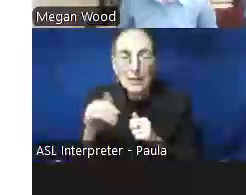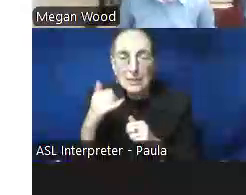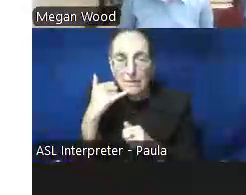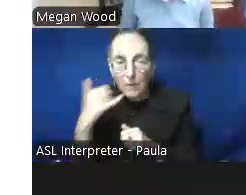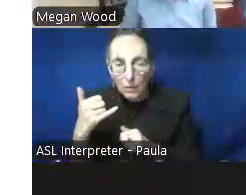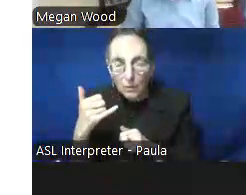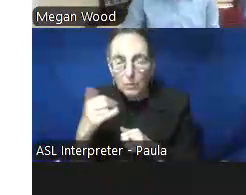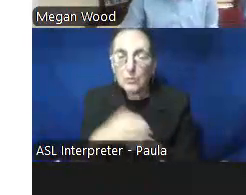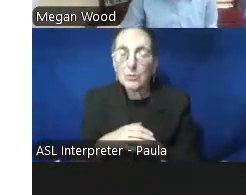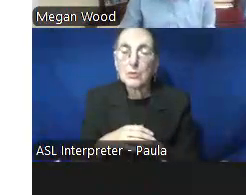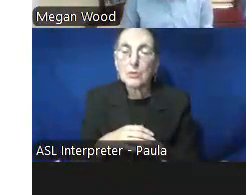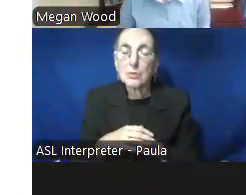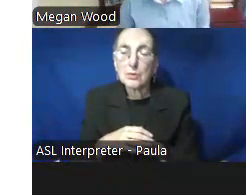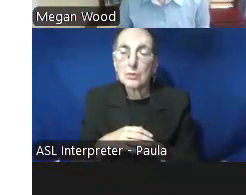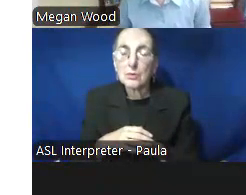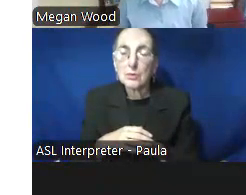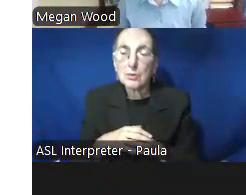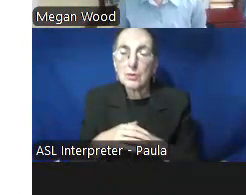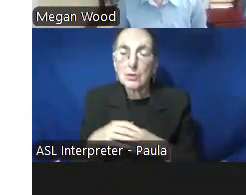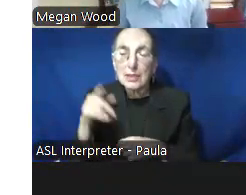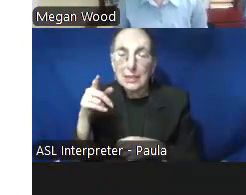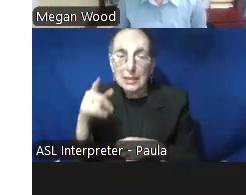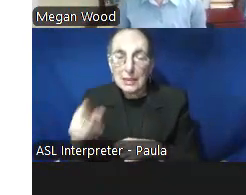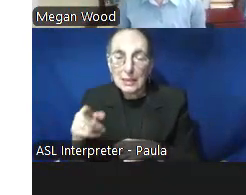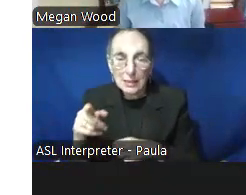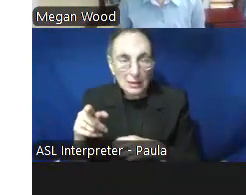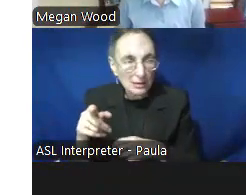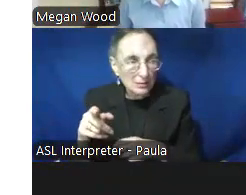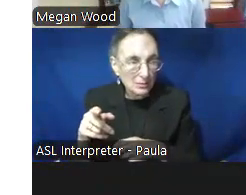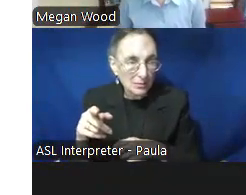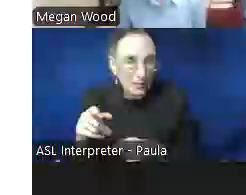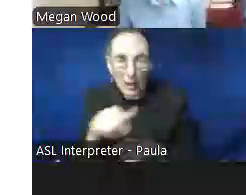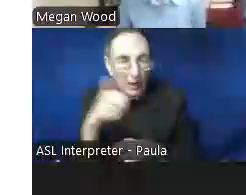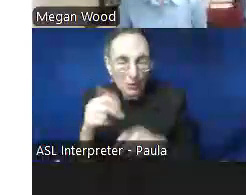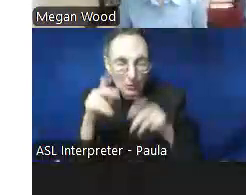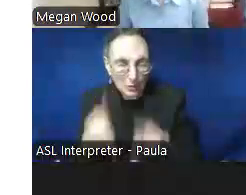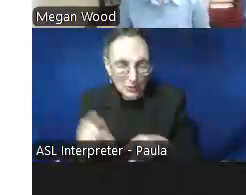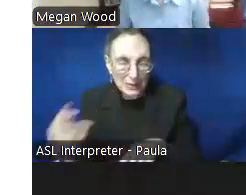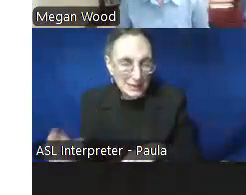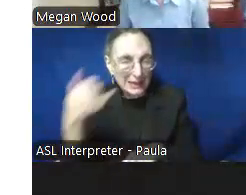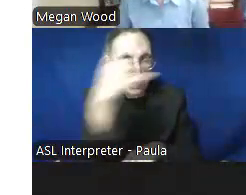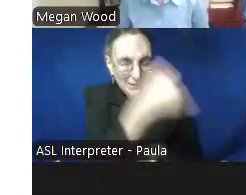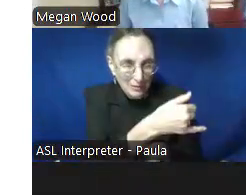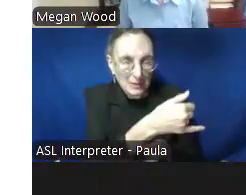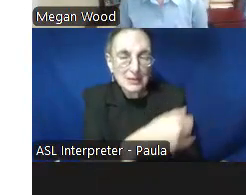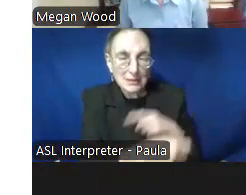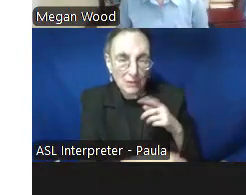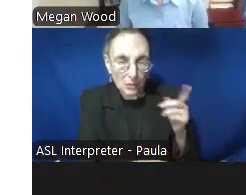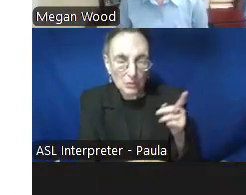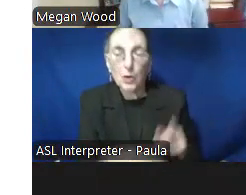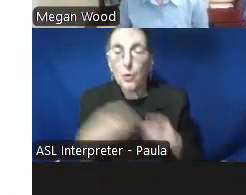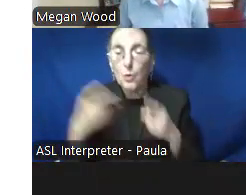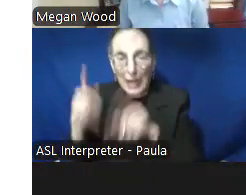another phone that same company had sent him to someone else because they didn't have a phone. Well, what happened is it transferred his free government benefit to